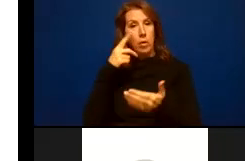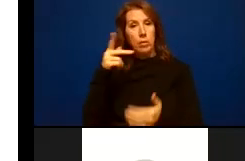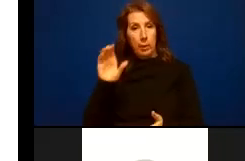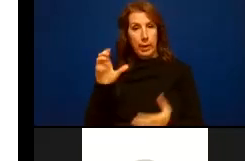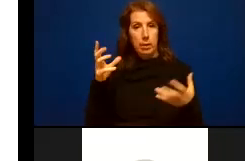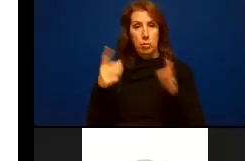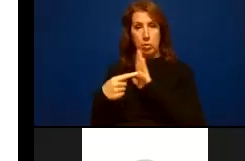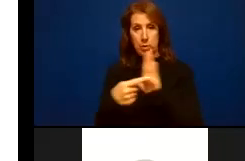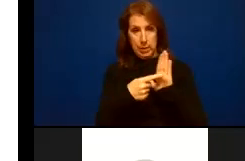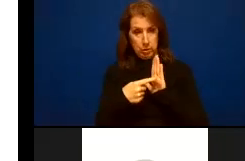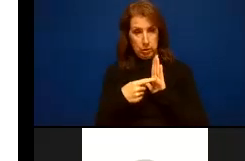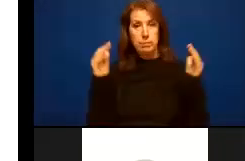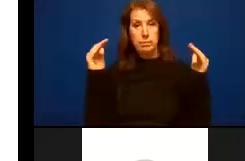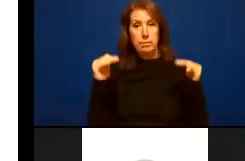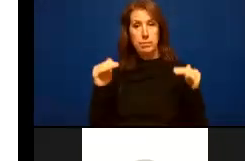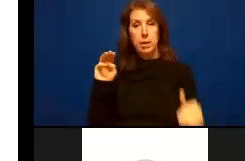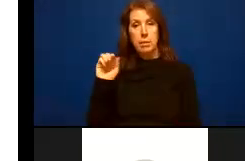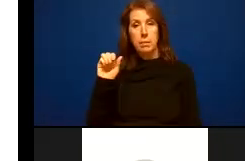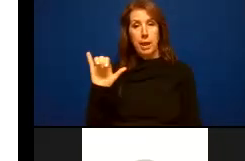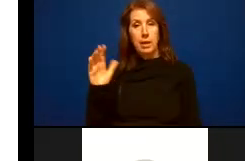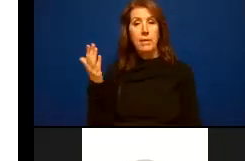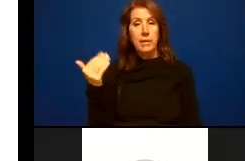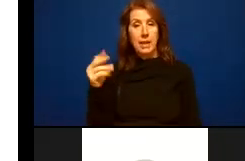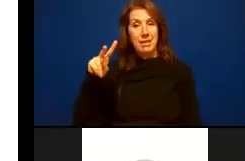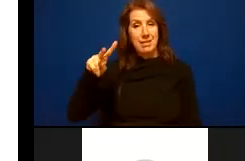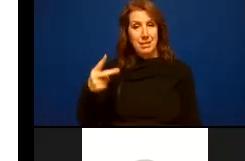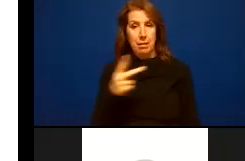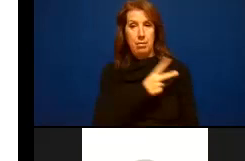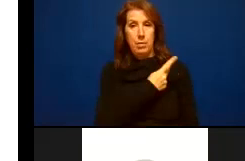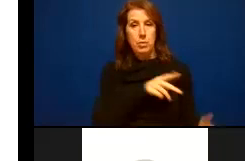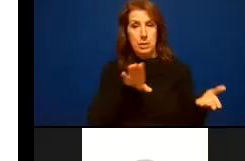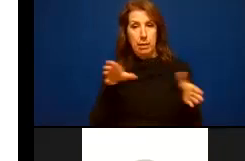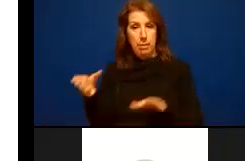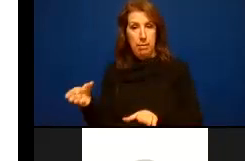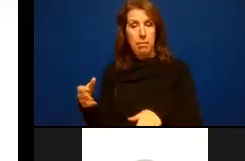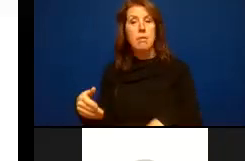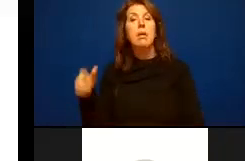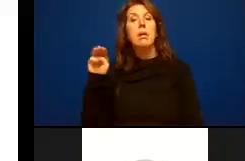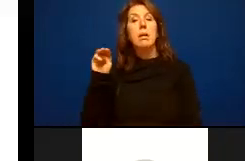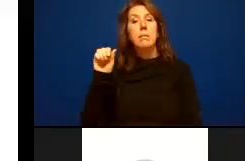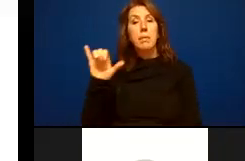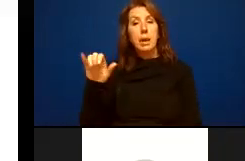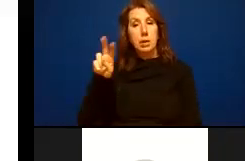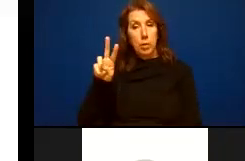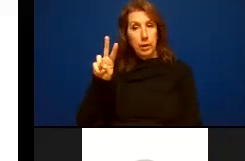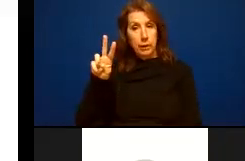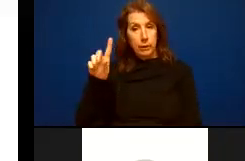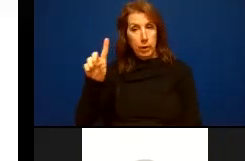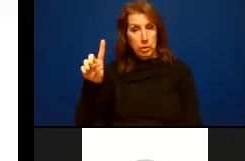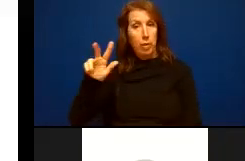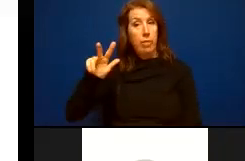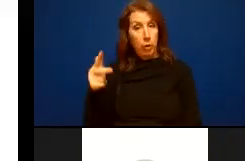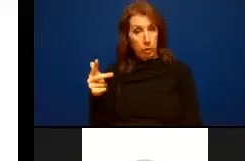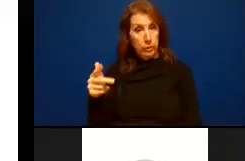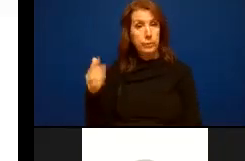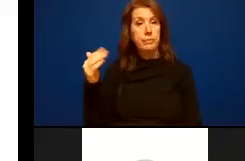On May 15th, the second patient death was announced. On May 21st, the third. On